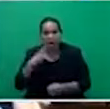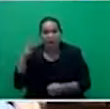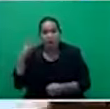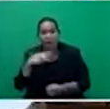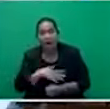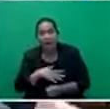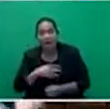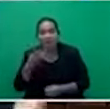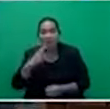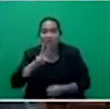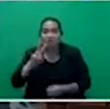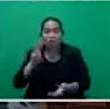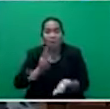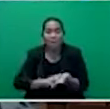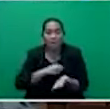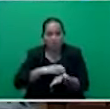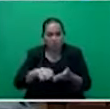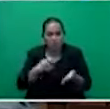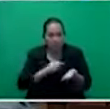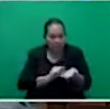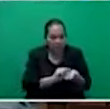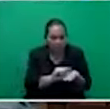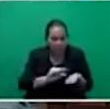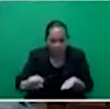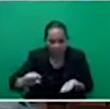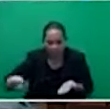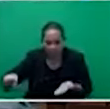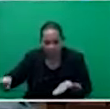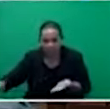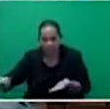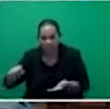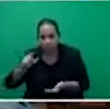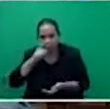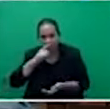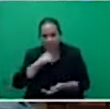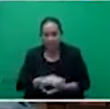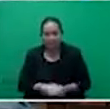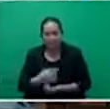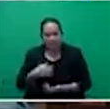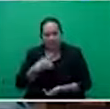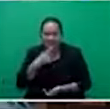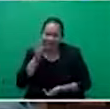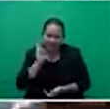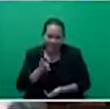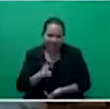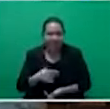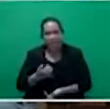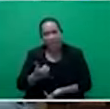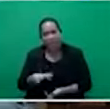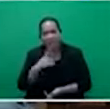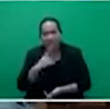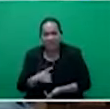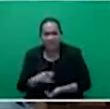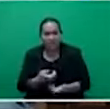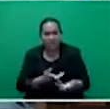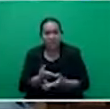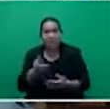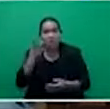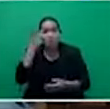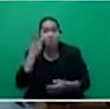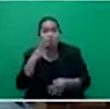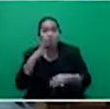$432 million was paid out directly. Those people, Mr. Speaker, and I've said this again, I've said in the budget consultations, the lady who sits in